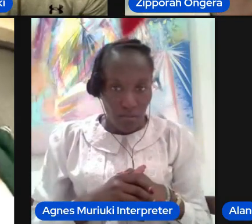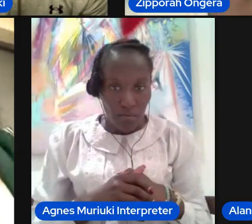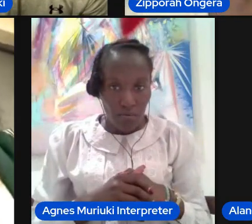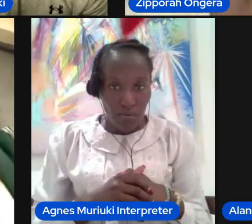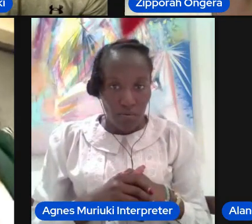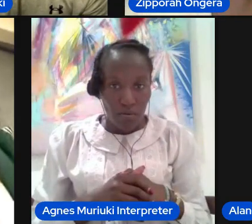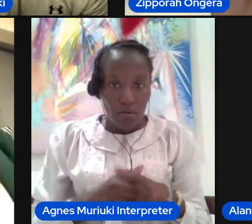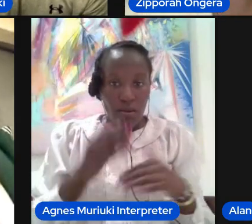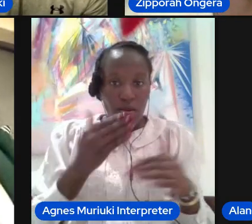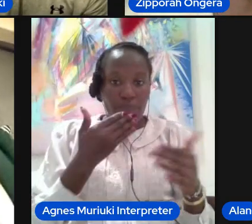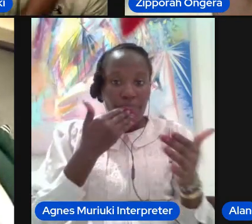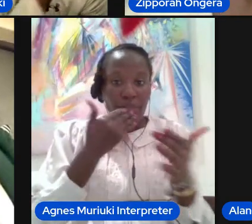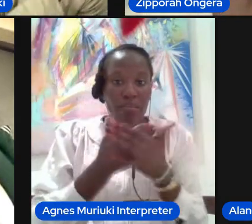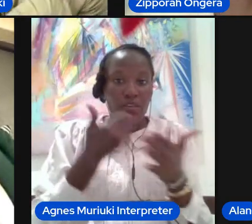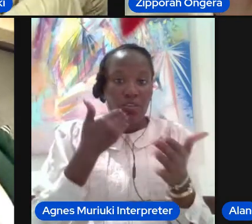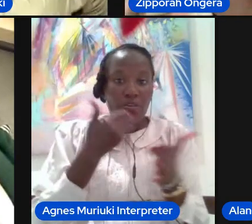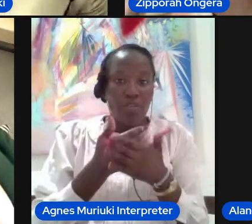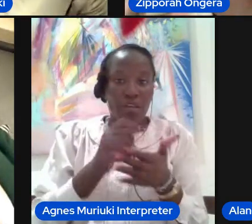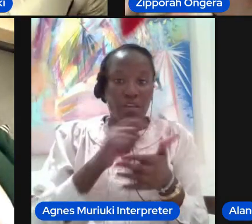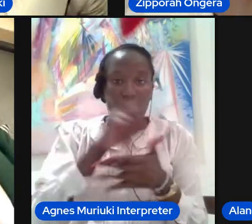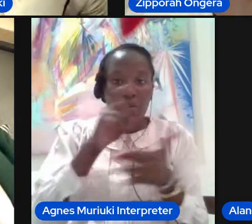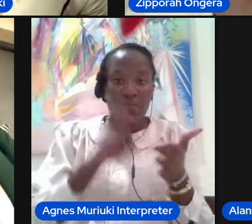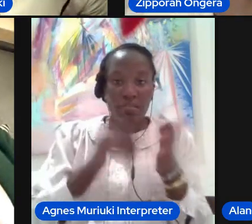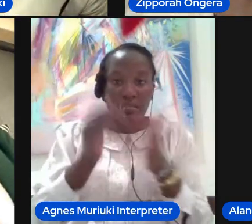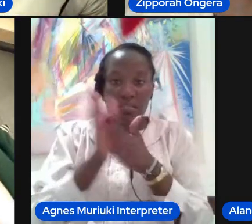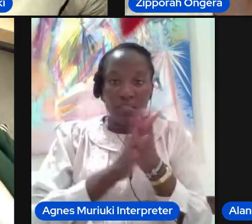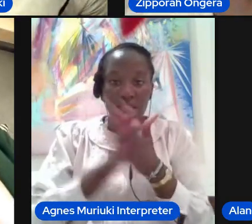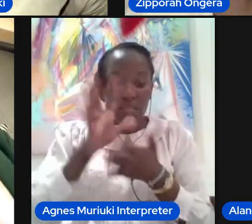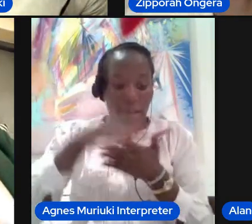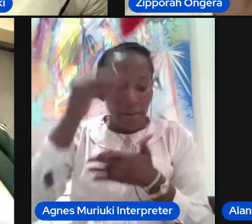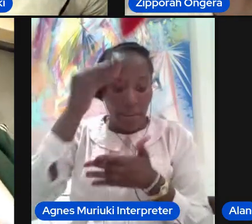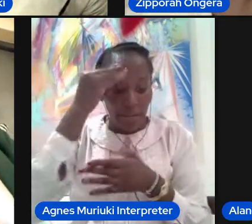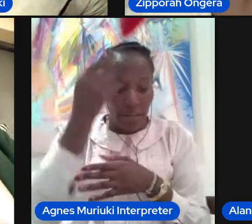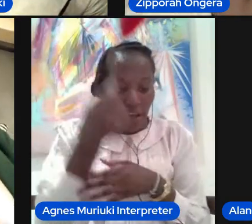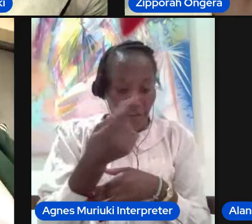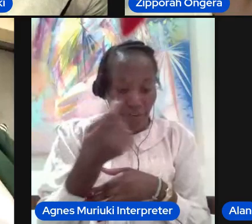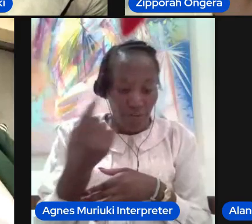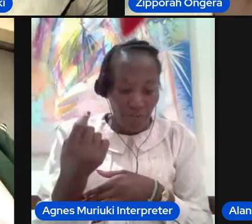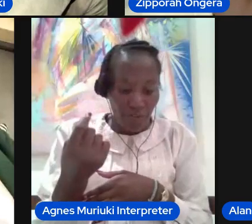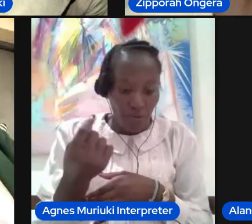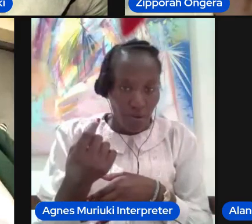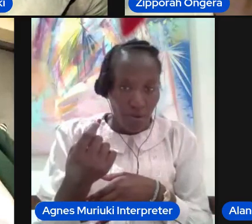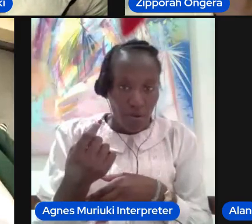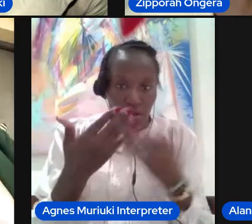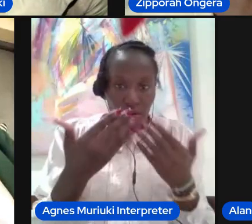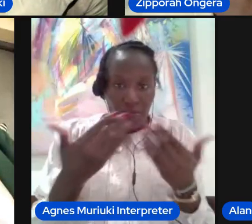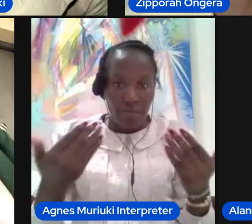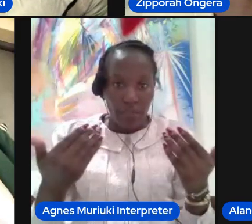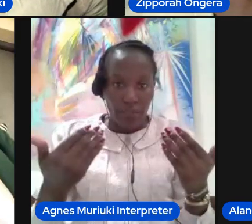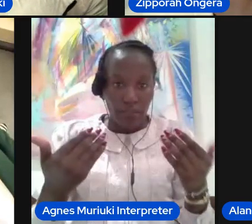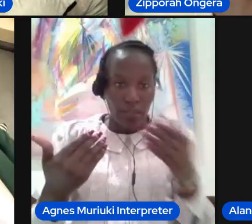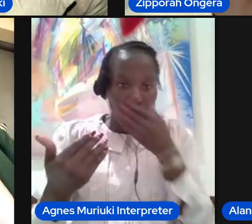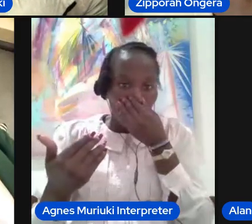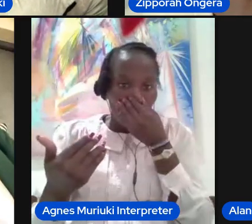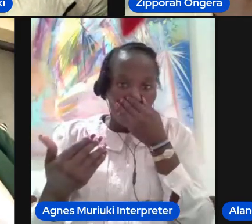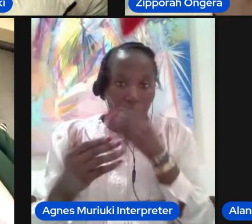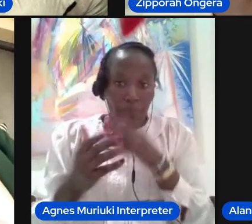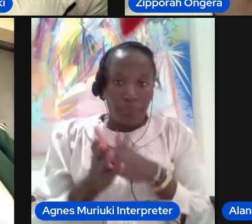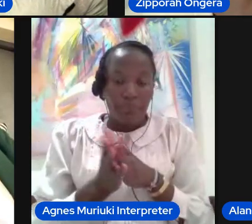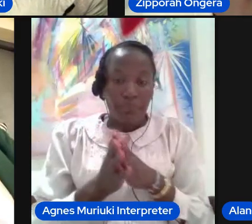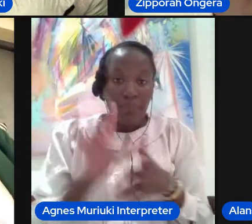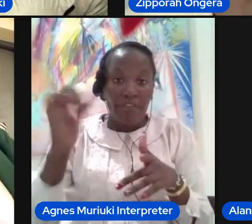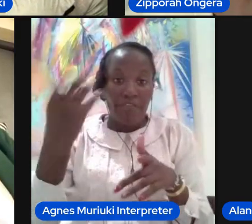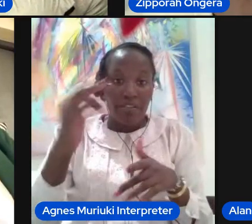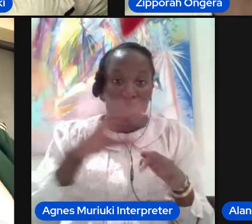Thank you so much. This is so interesting. I'm also learning a few things here and there. So this is so interesting. First of all, I would